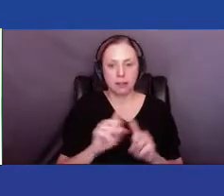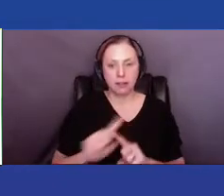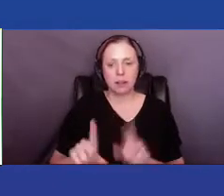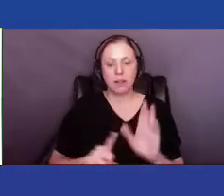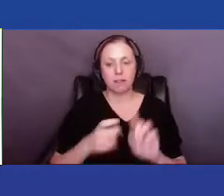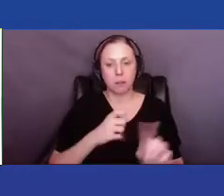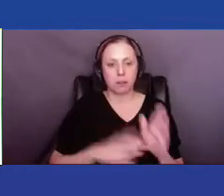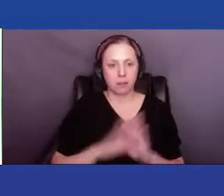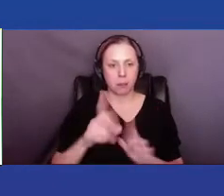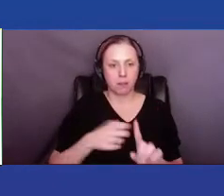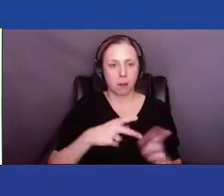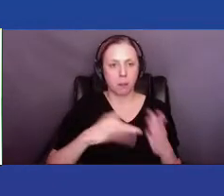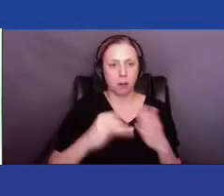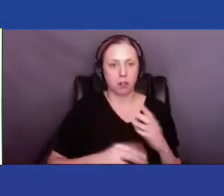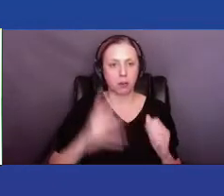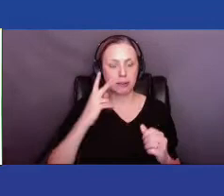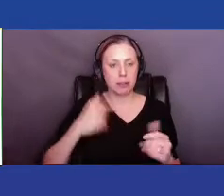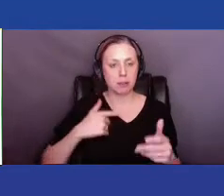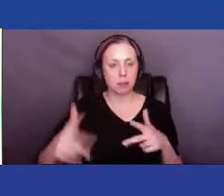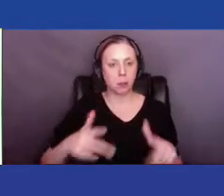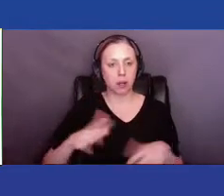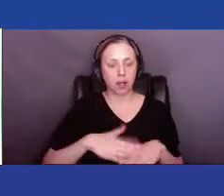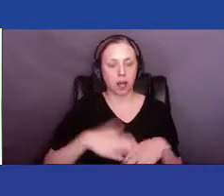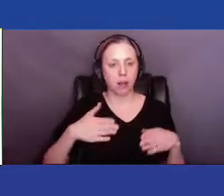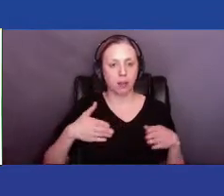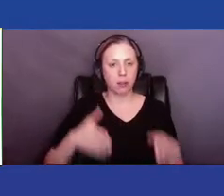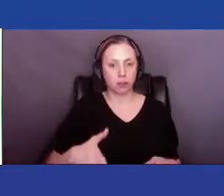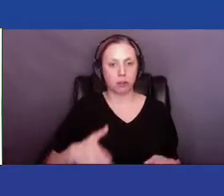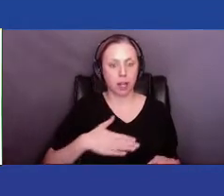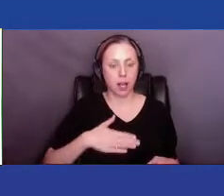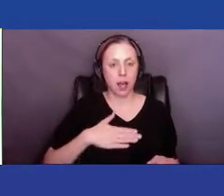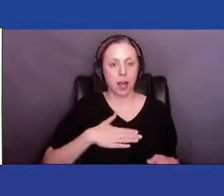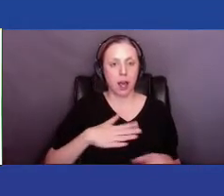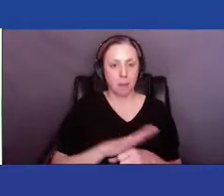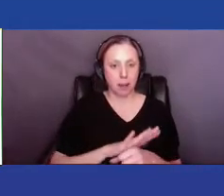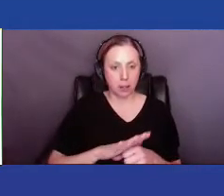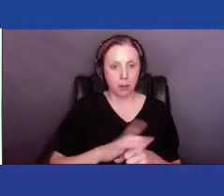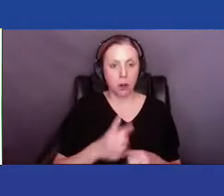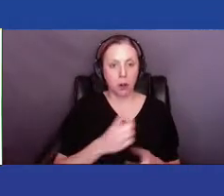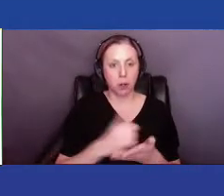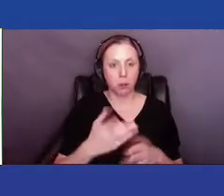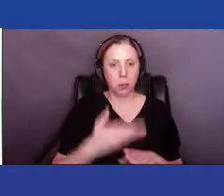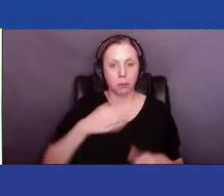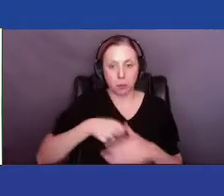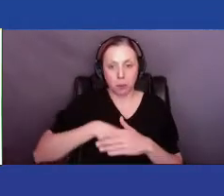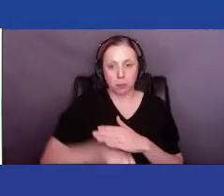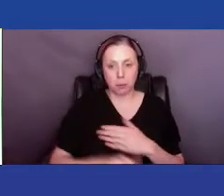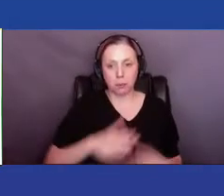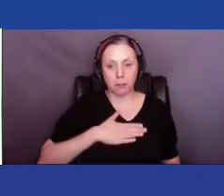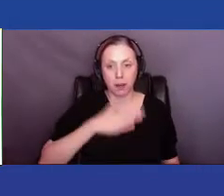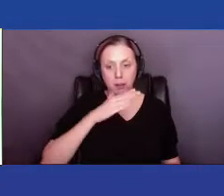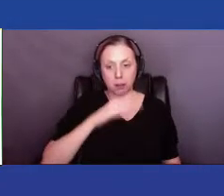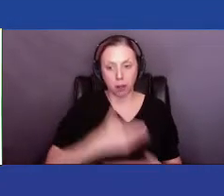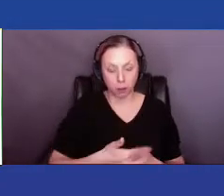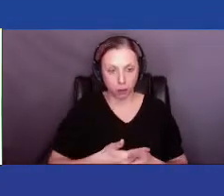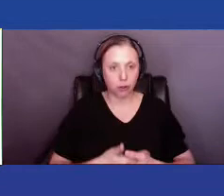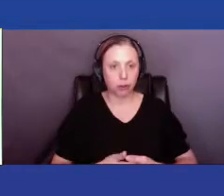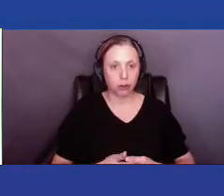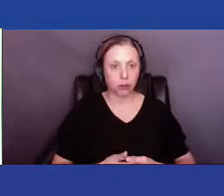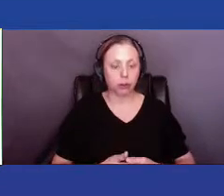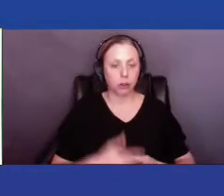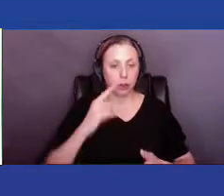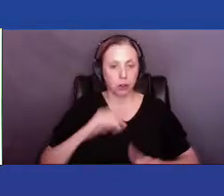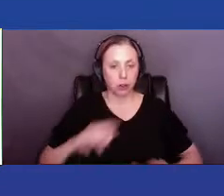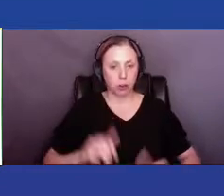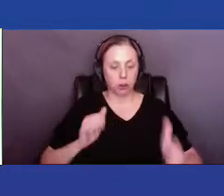slide. You'll see me walking down the street of my neighborhood a week before giving birth to my daughter in a